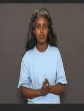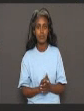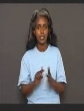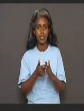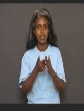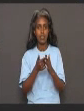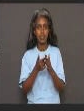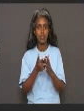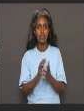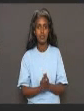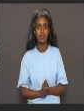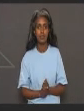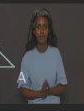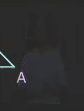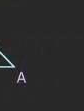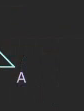Begin.